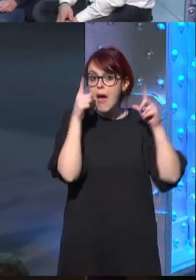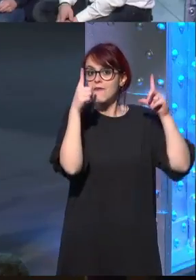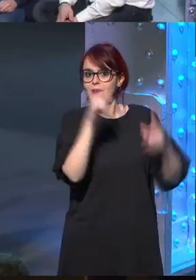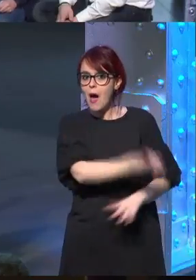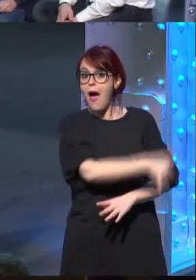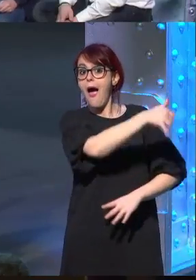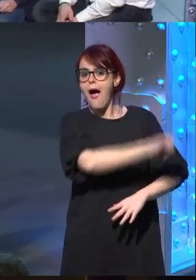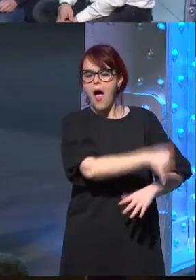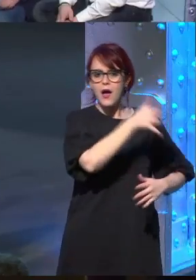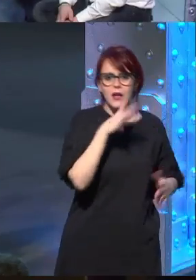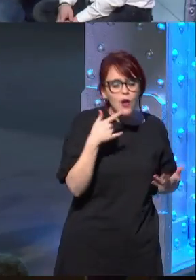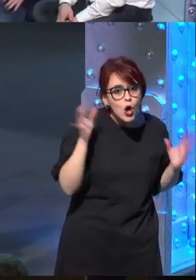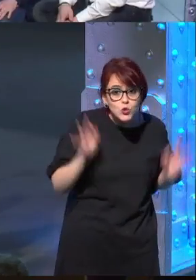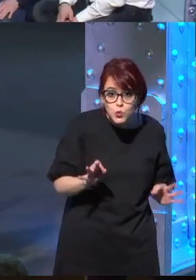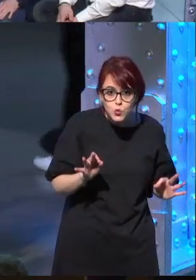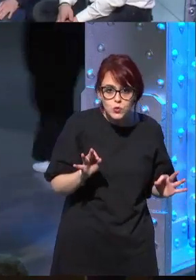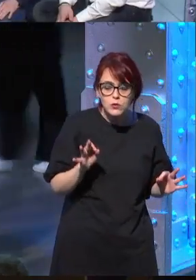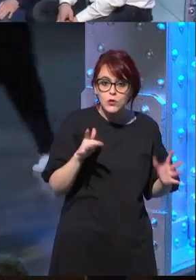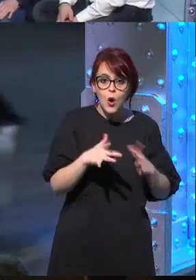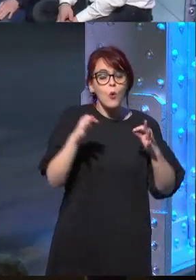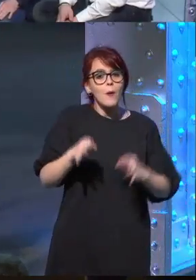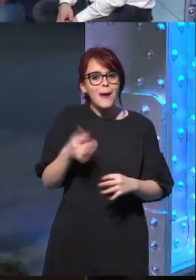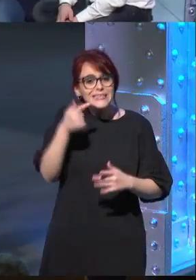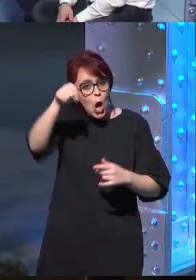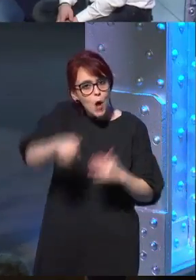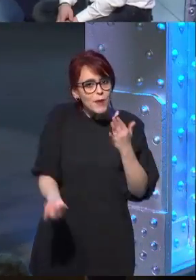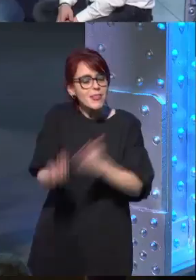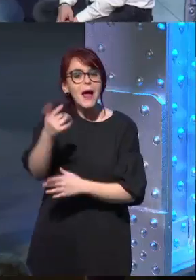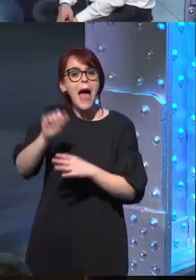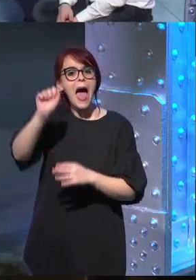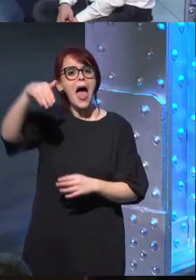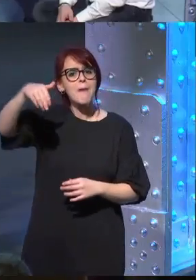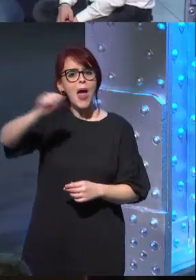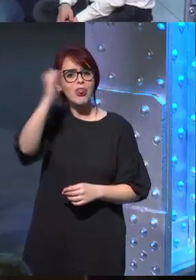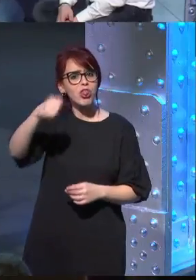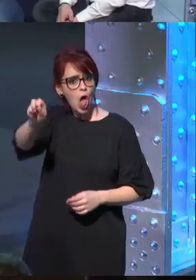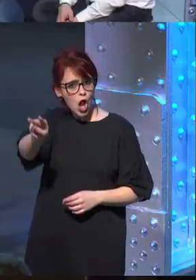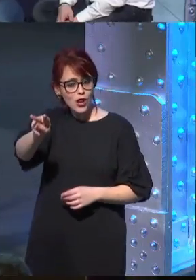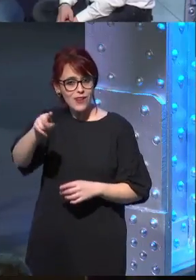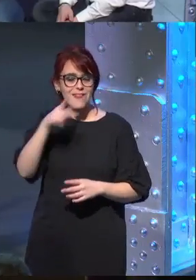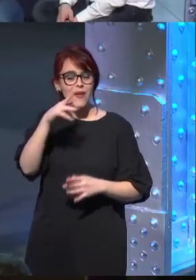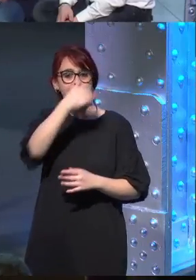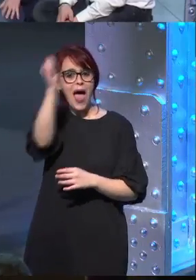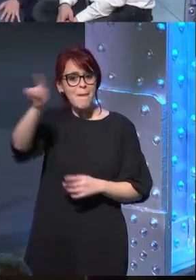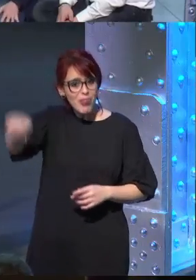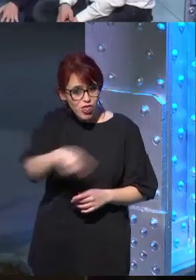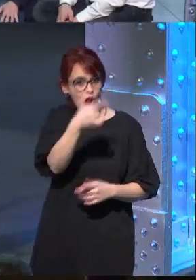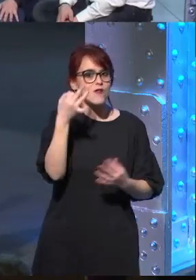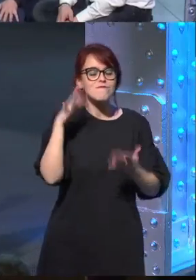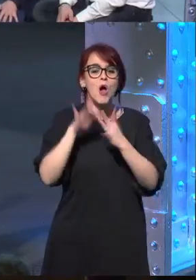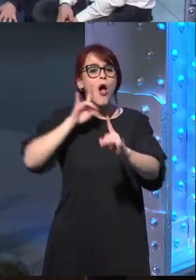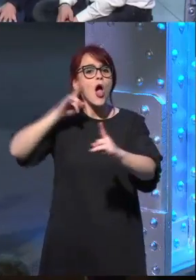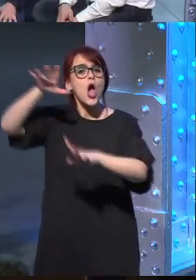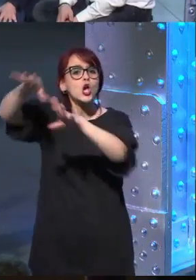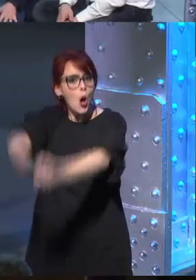alibi for myself was that my mobile phone, I used it as an alarm clock in the morning. And I realized, I said